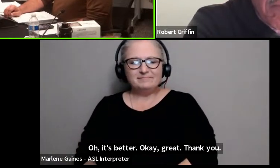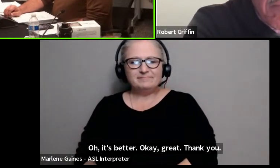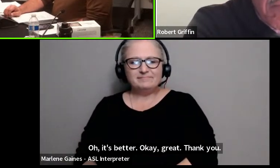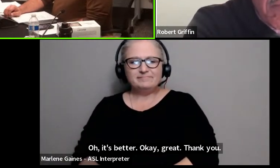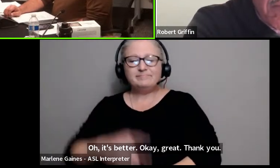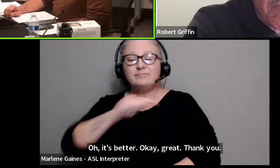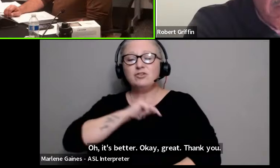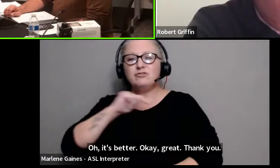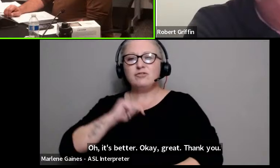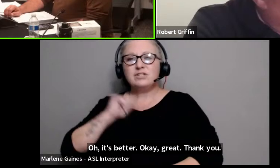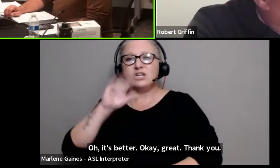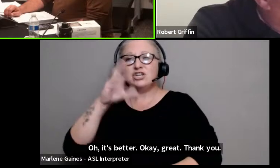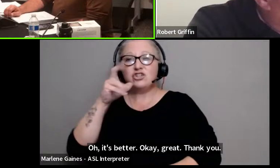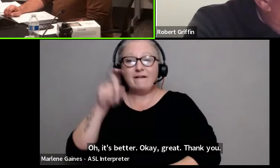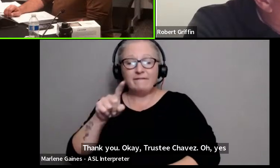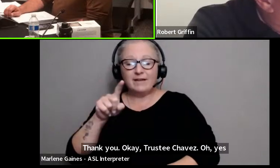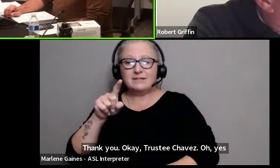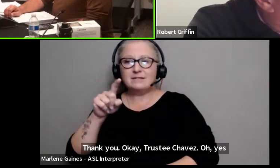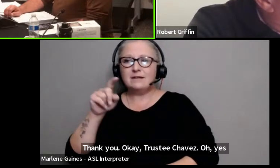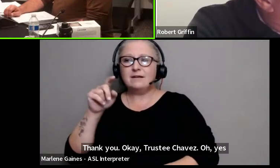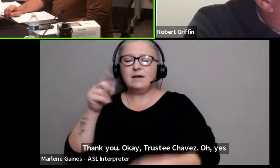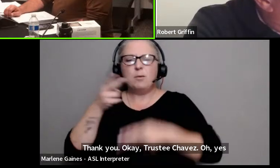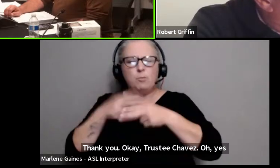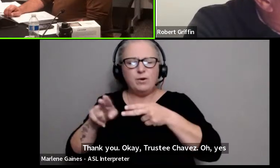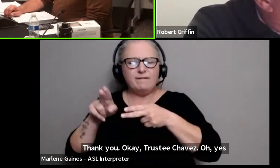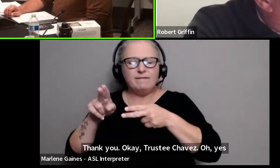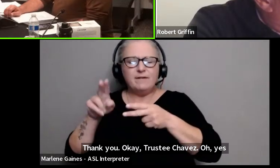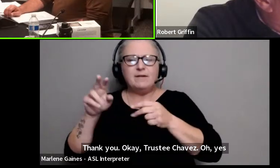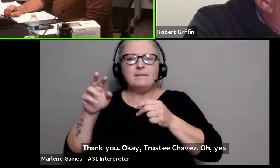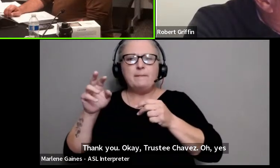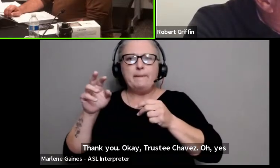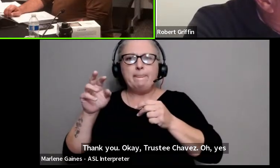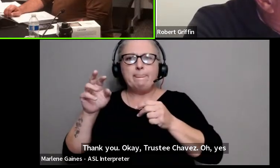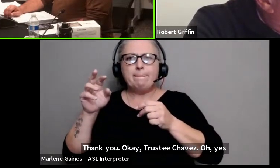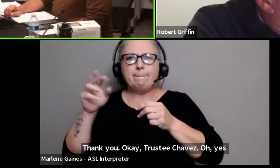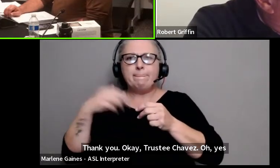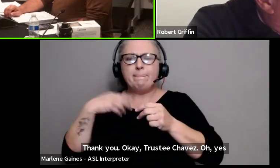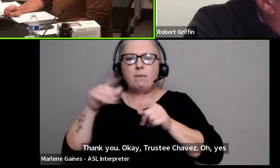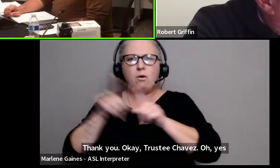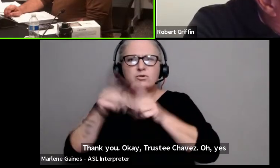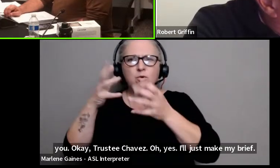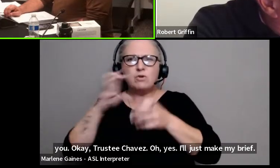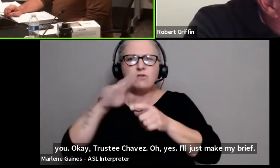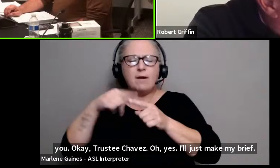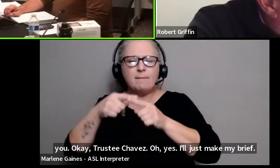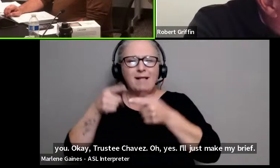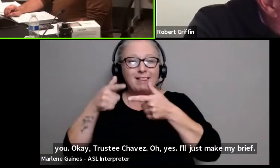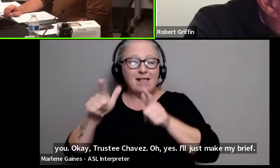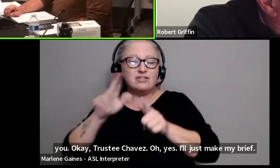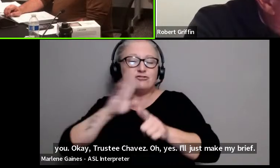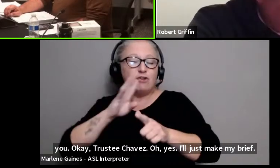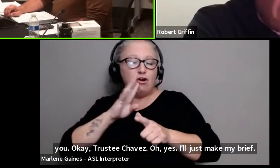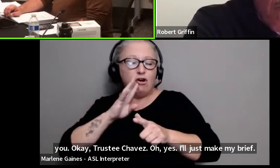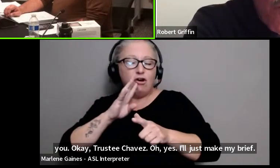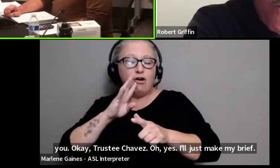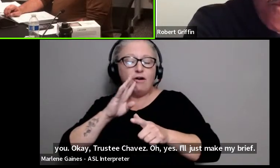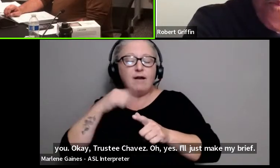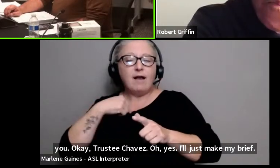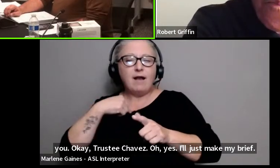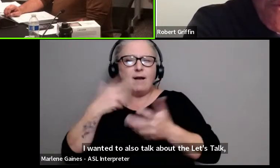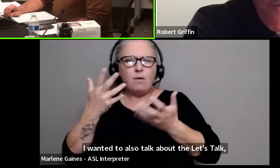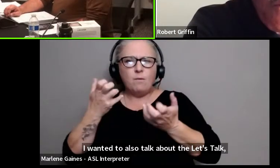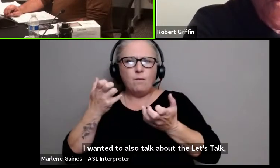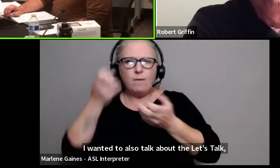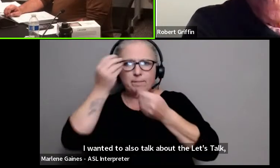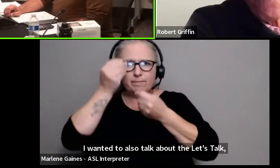Trustee Chavez. Oh, yes. I'll just make mine brief. I wanted to also talk about the Let's Talk, and I want to